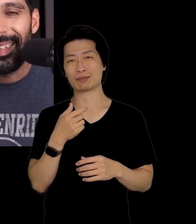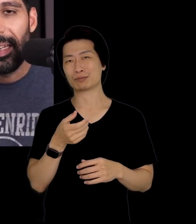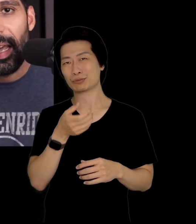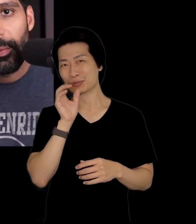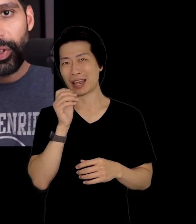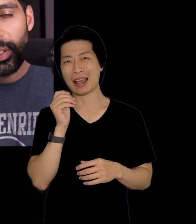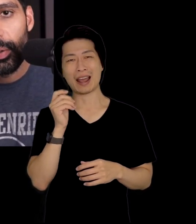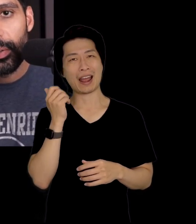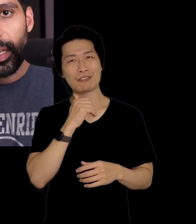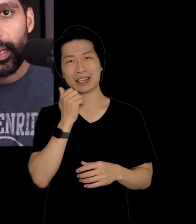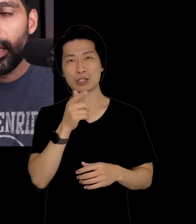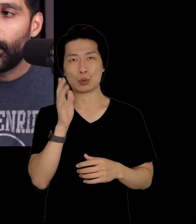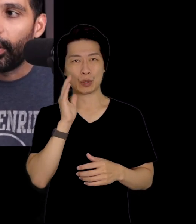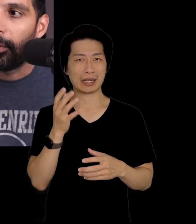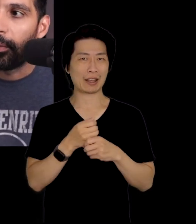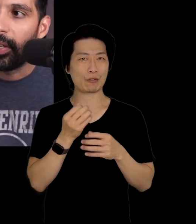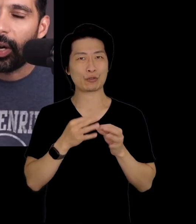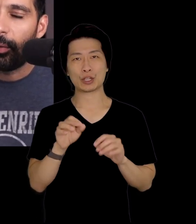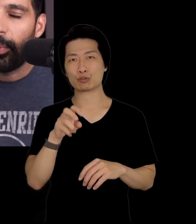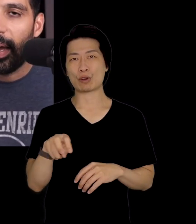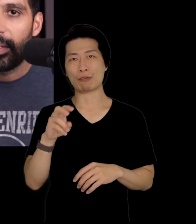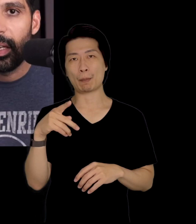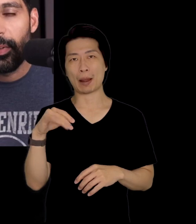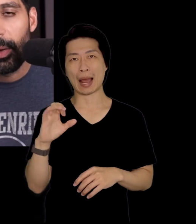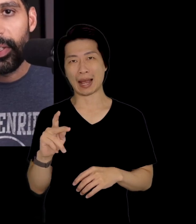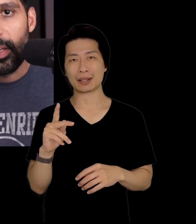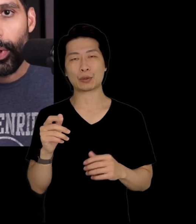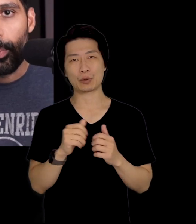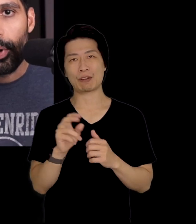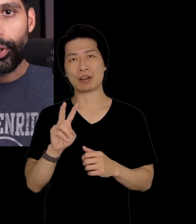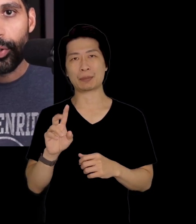that I take every single day. You'll get free travel packs and